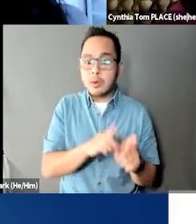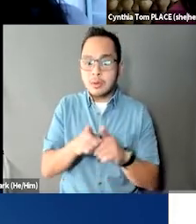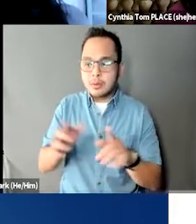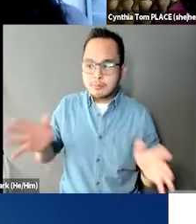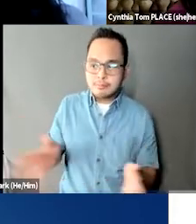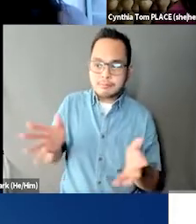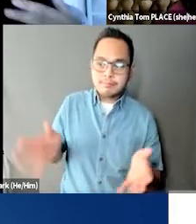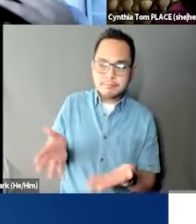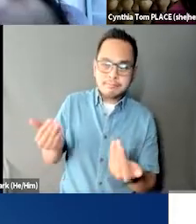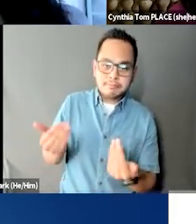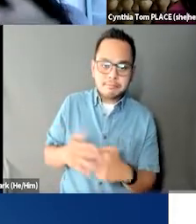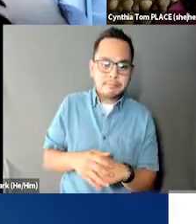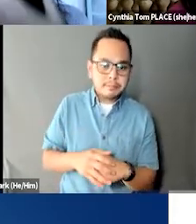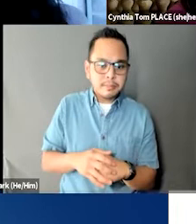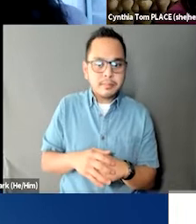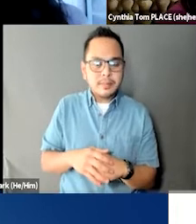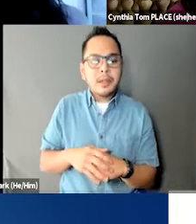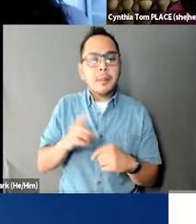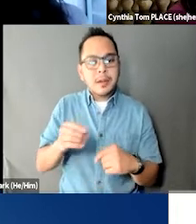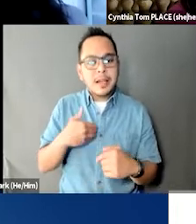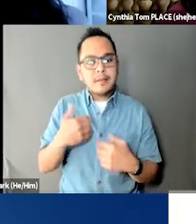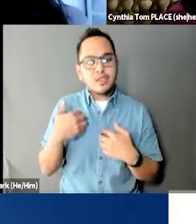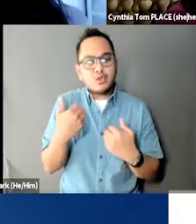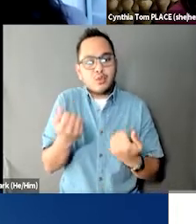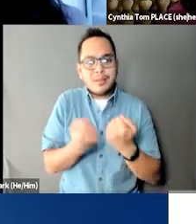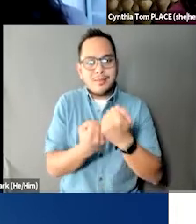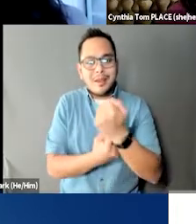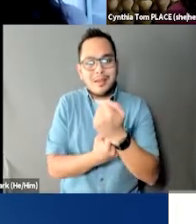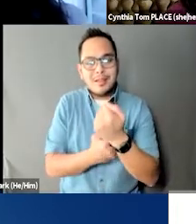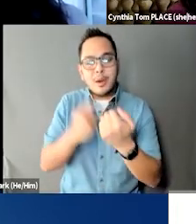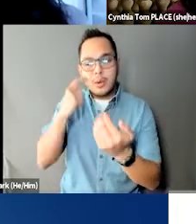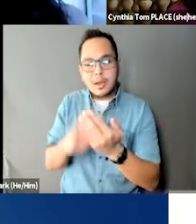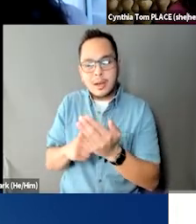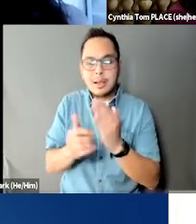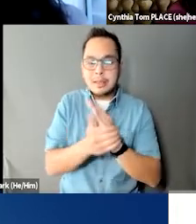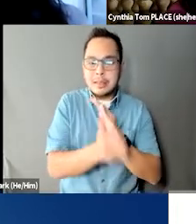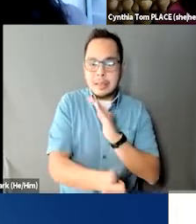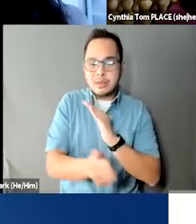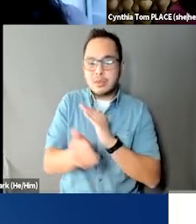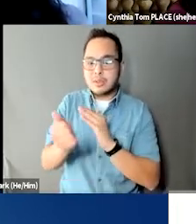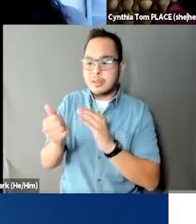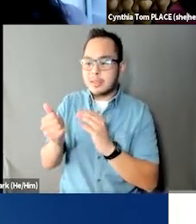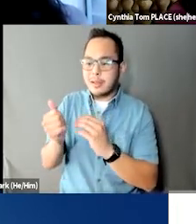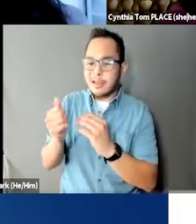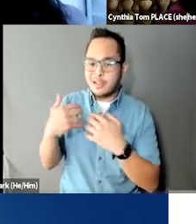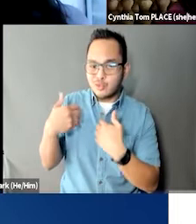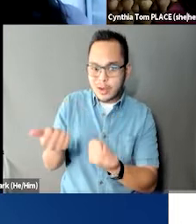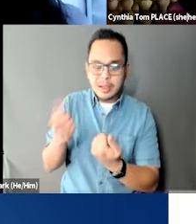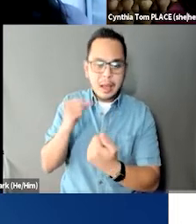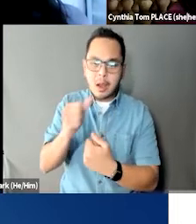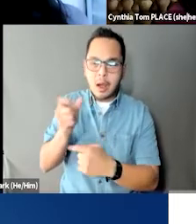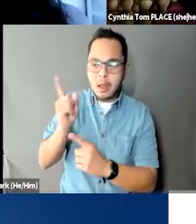encouragement. Come from a place of strength-based and recognize the strengths and skills of folks rather than the punitive